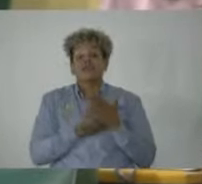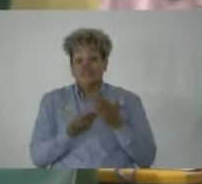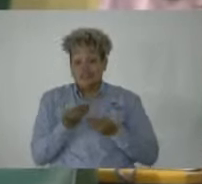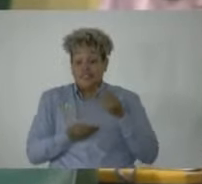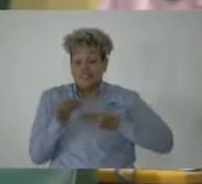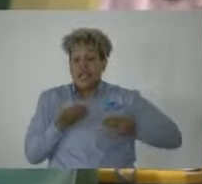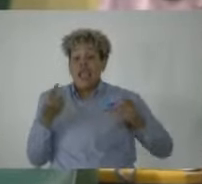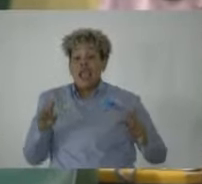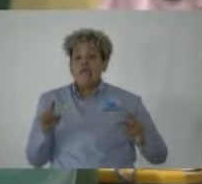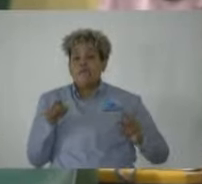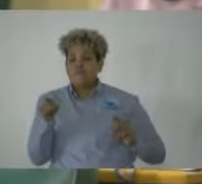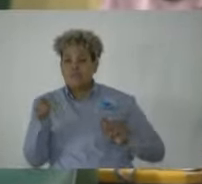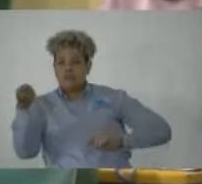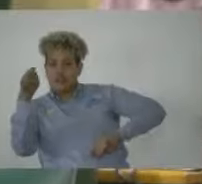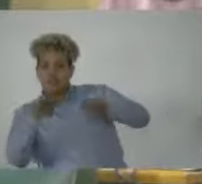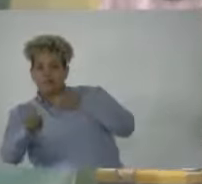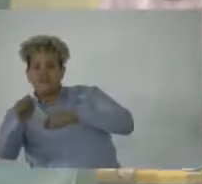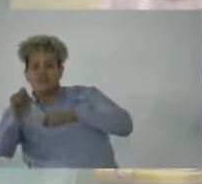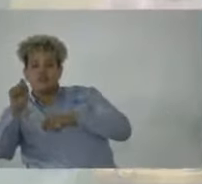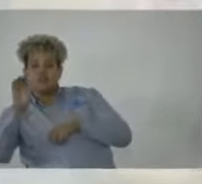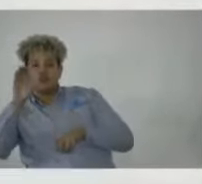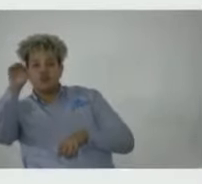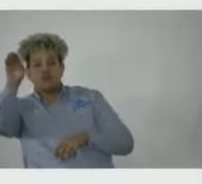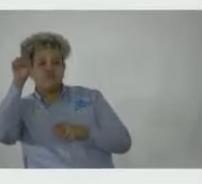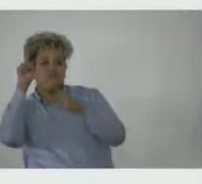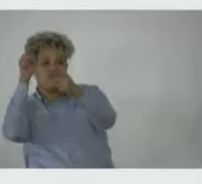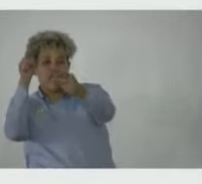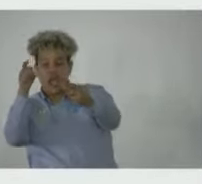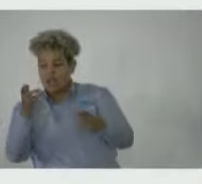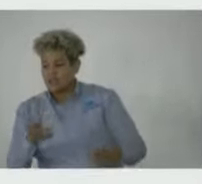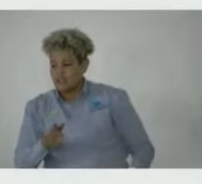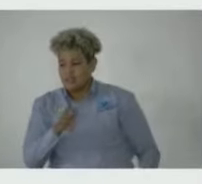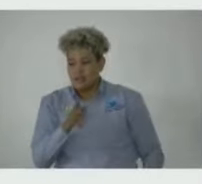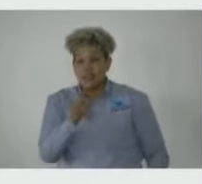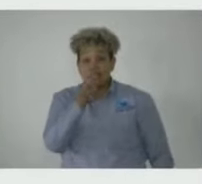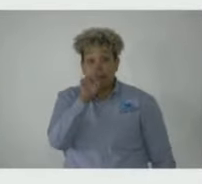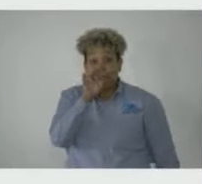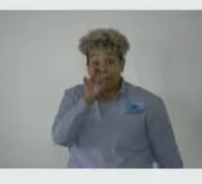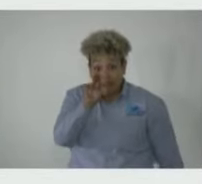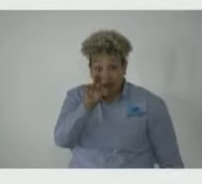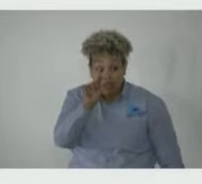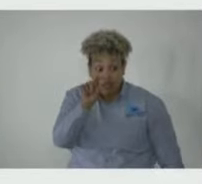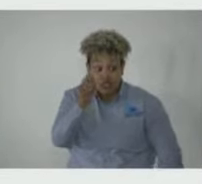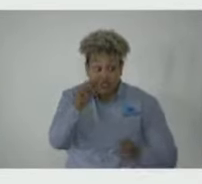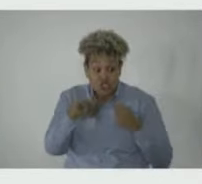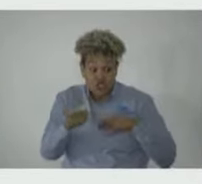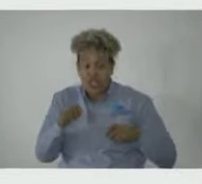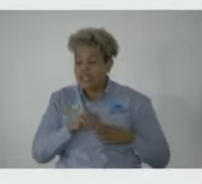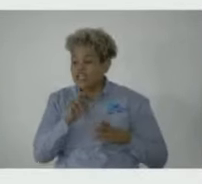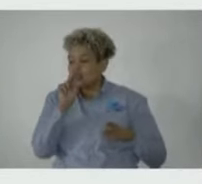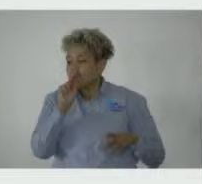The Pivot to Inflation Targeting. The Pivot to Inflation Targeting in November of